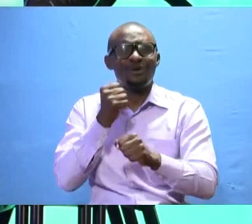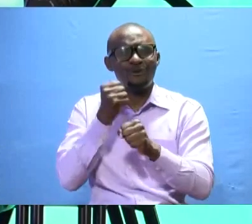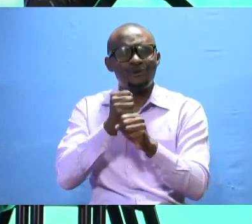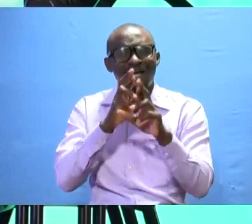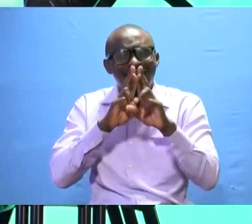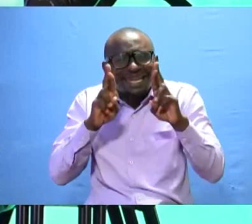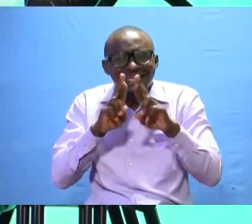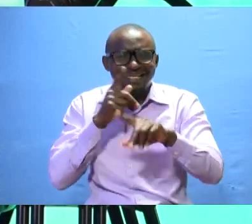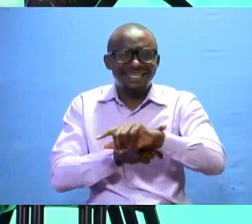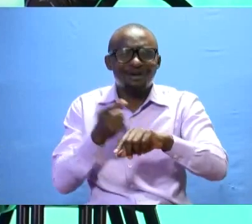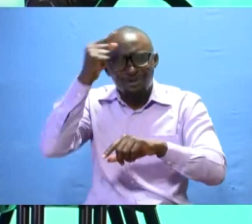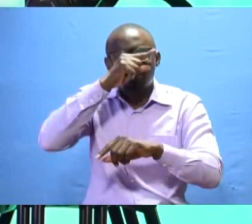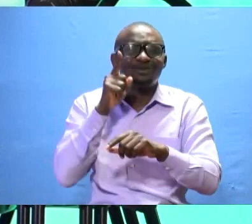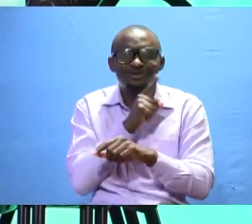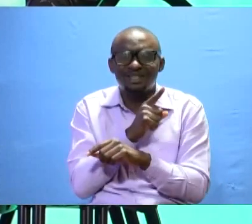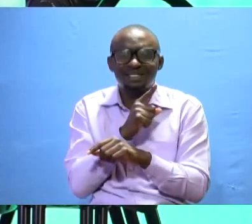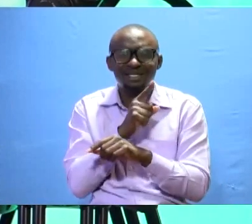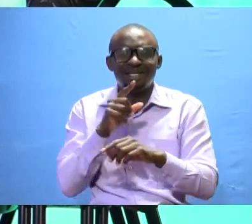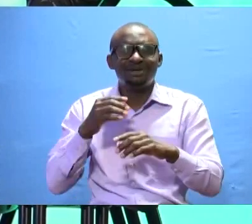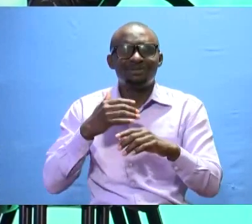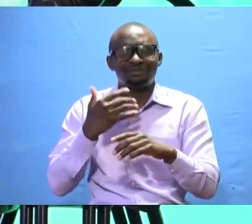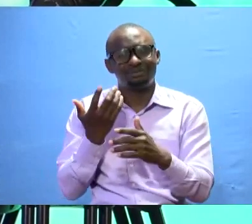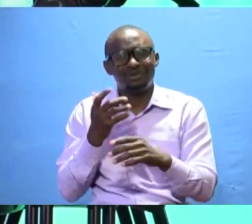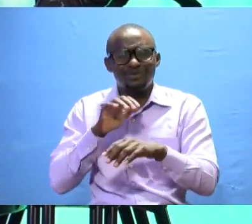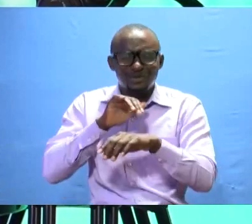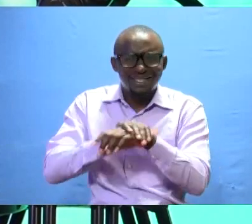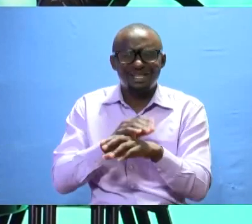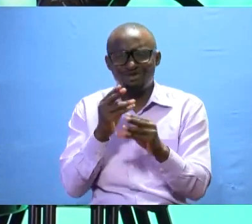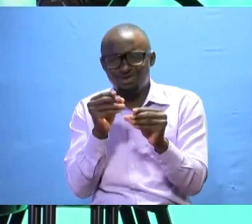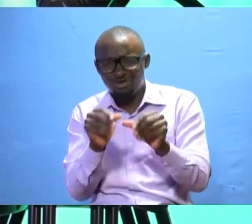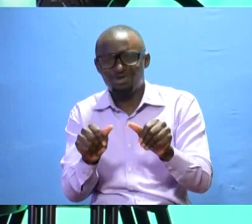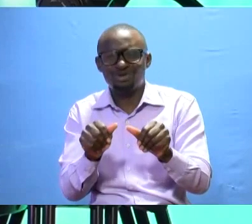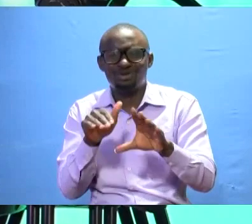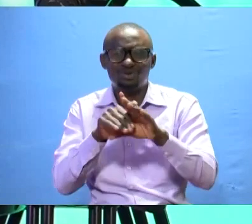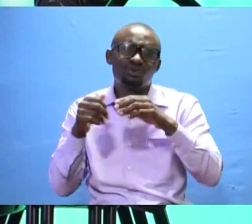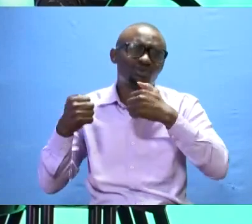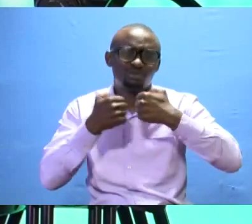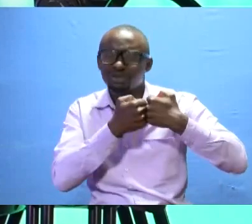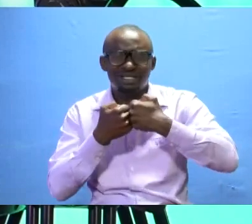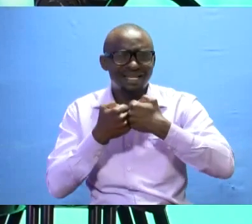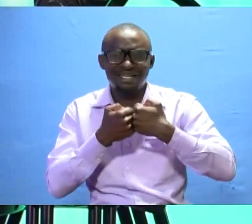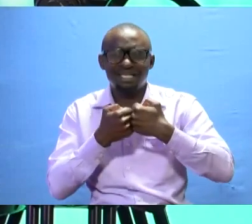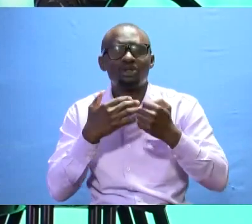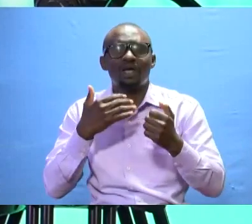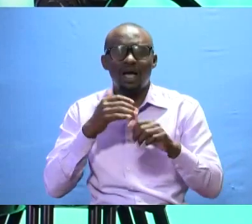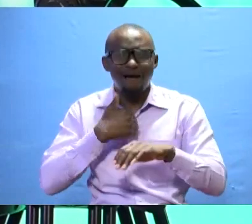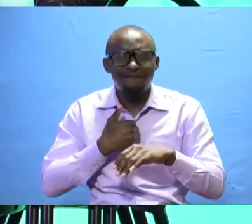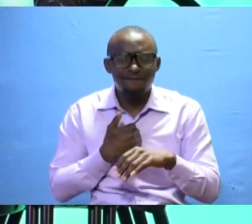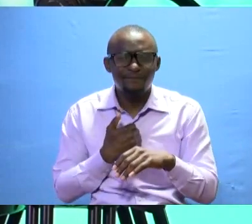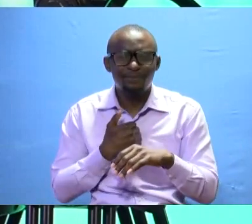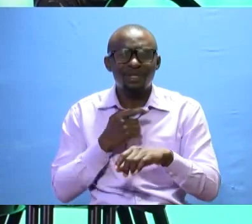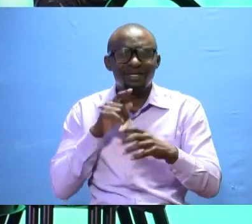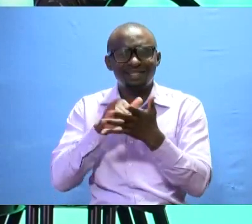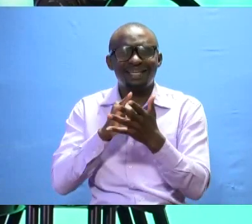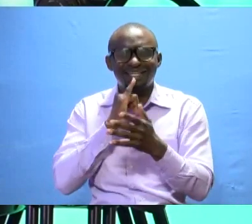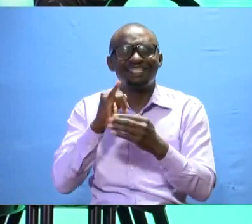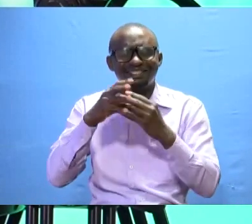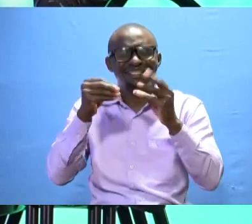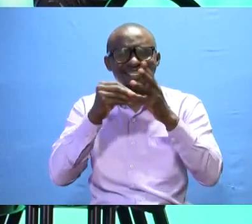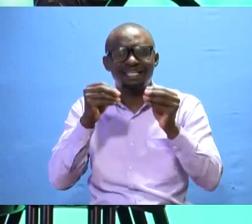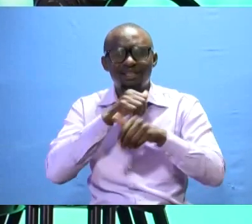shape the rest of your life. There is so much going on here that we are proud of, and our